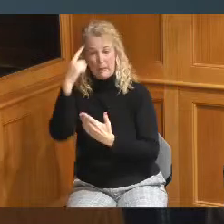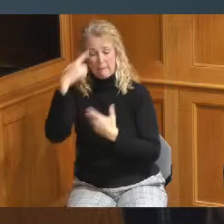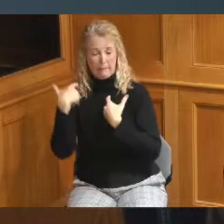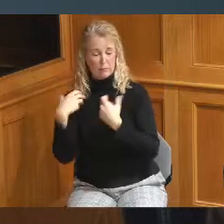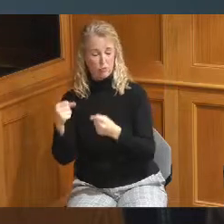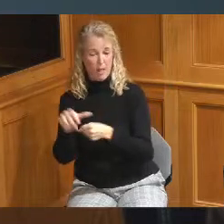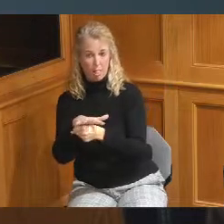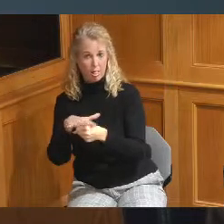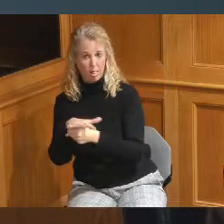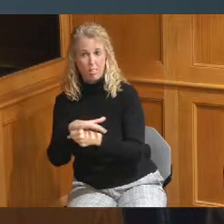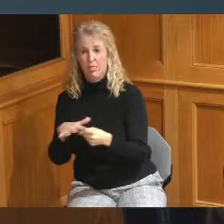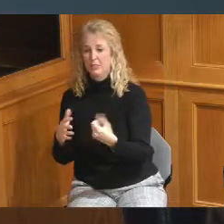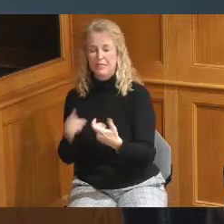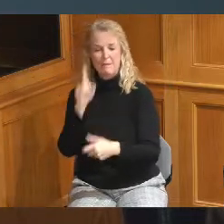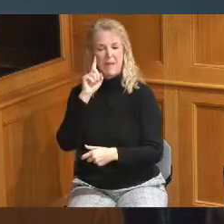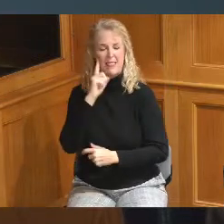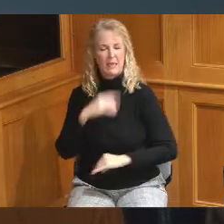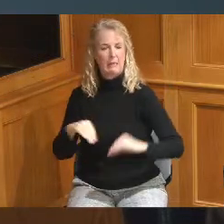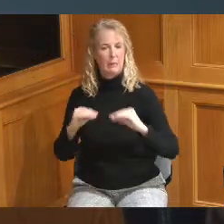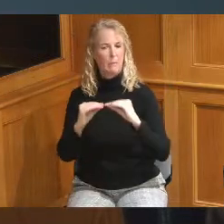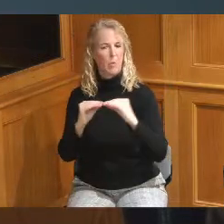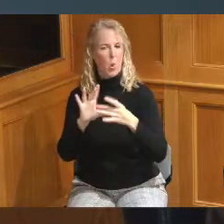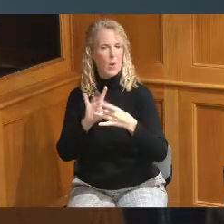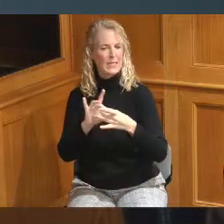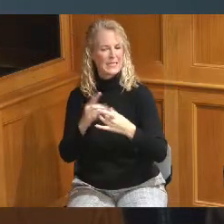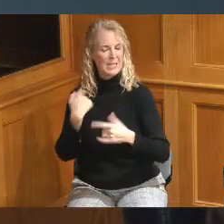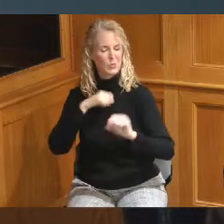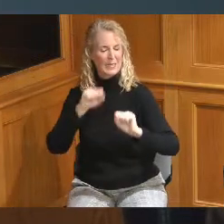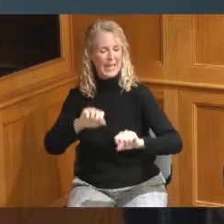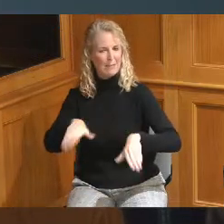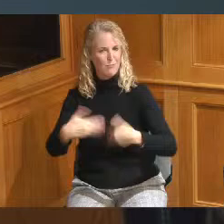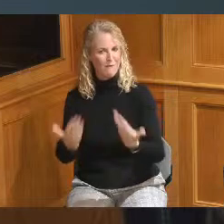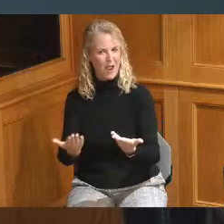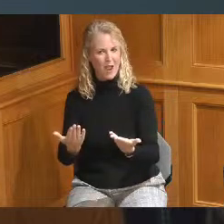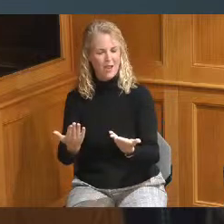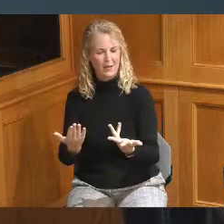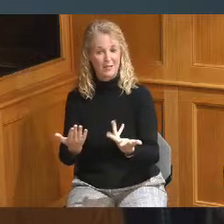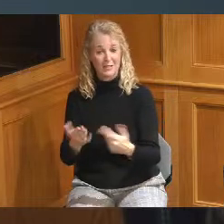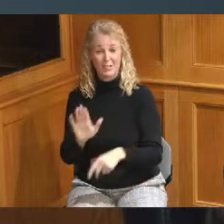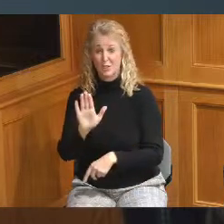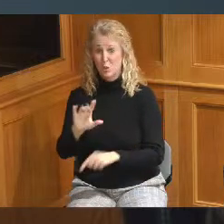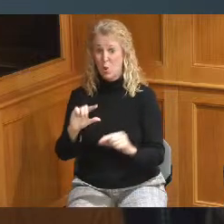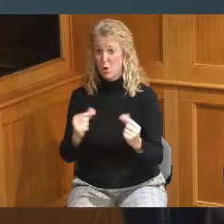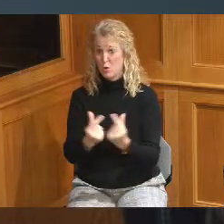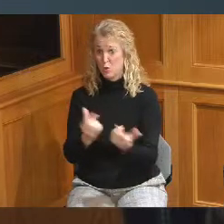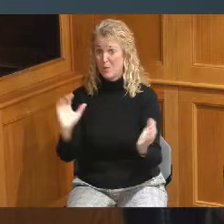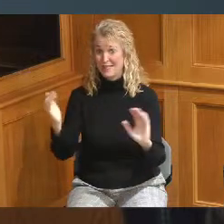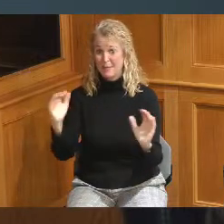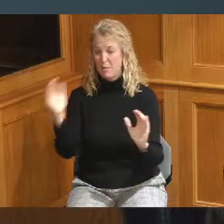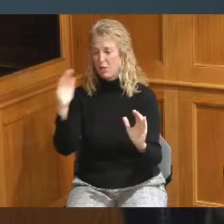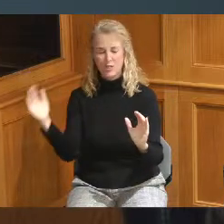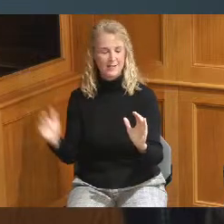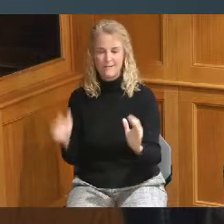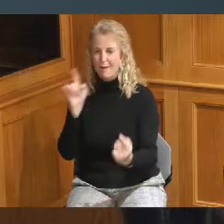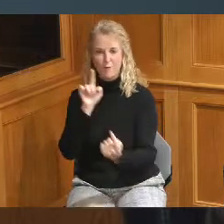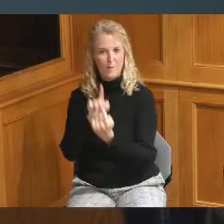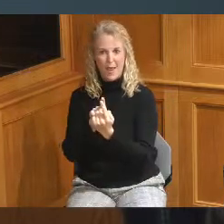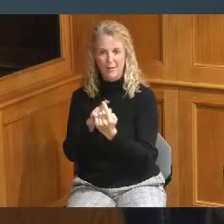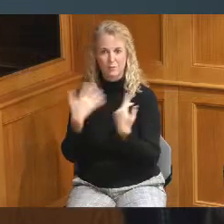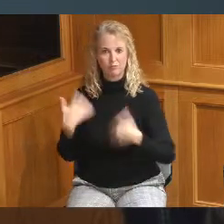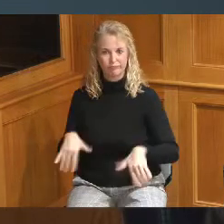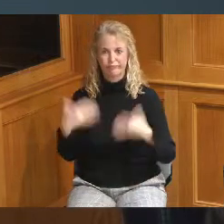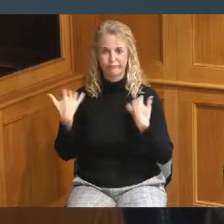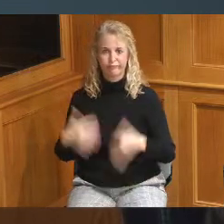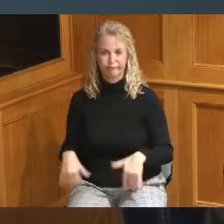other connections to expand what she's doing, because I have not heard of anyone doing something like